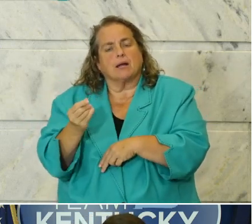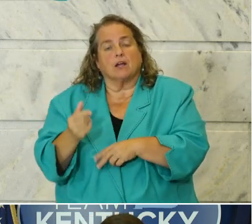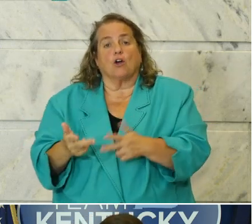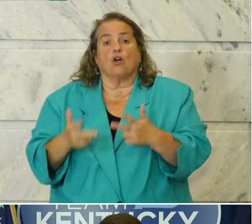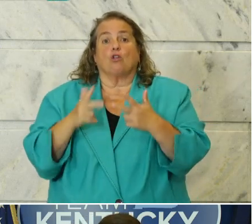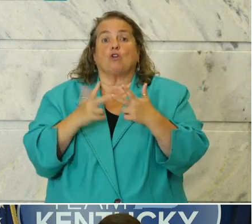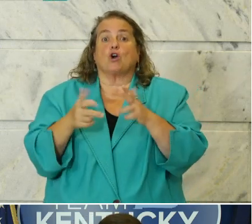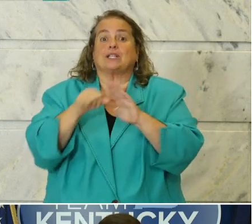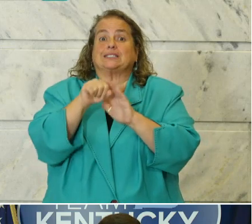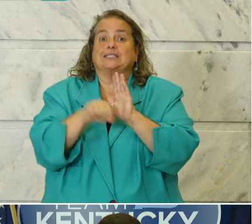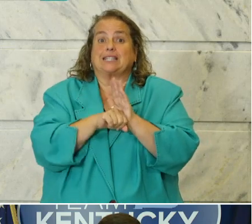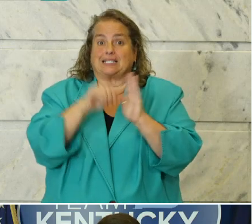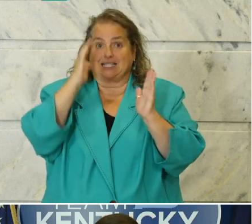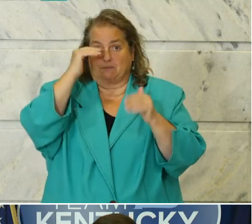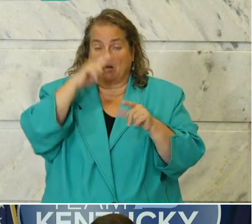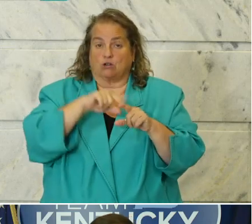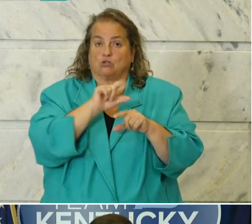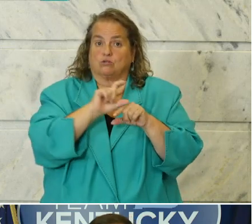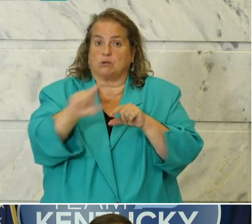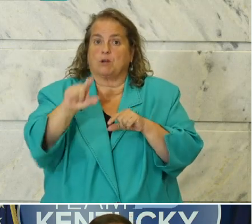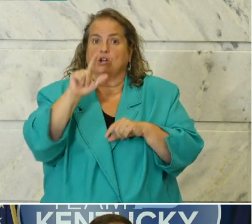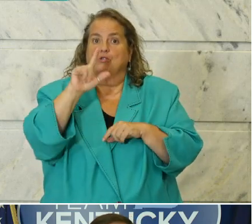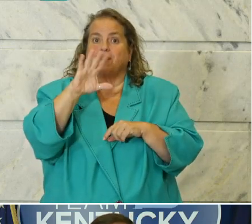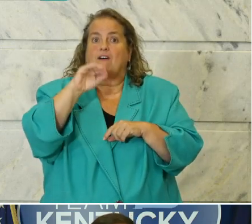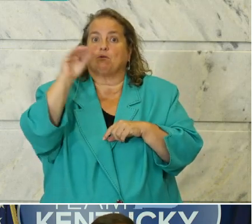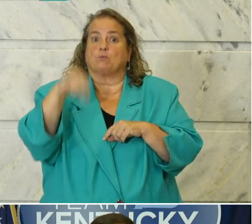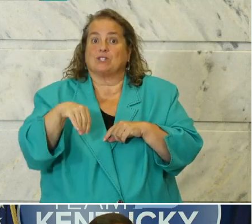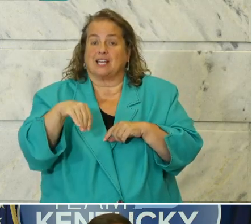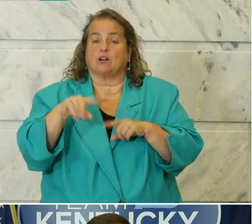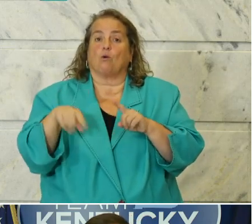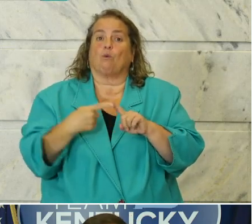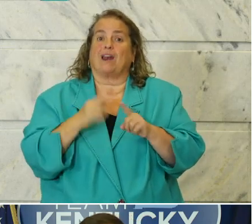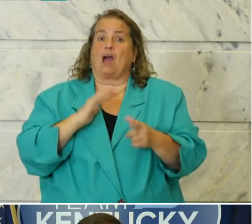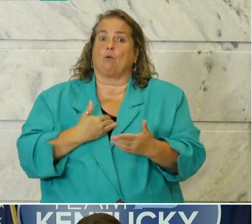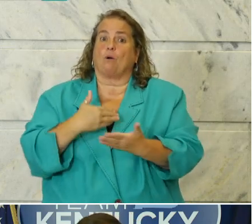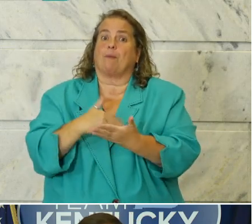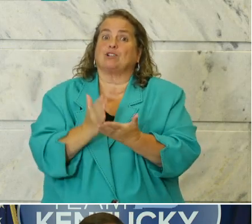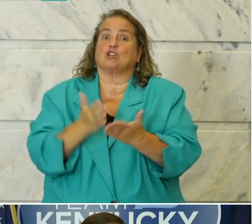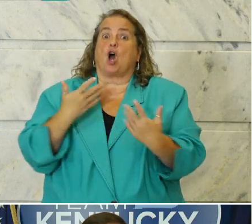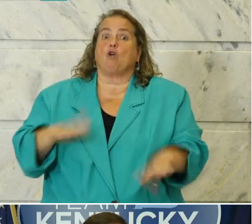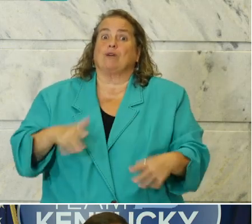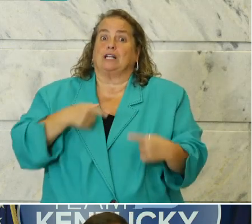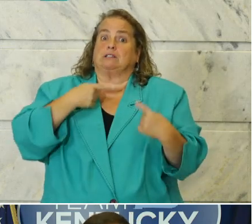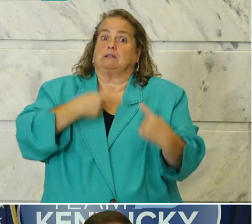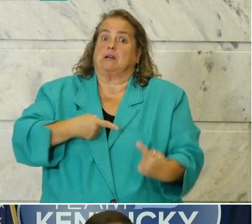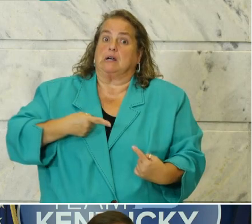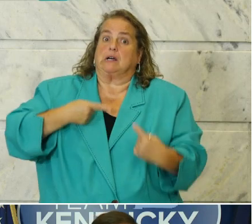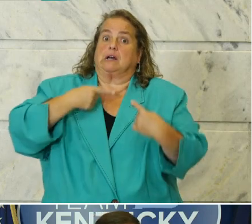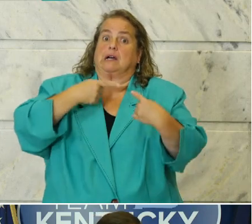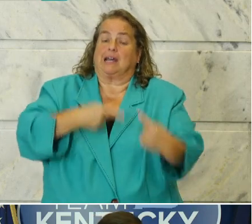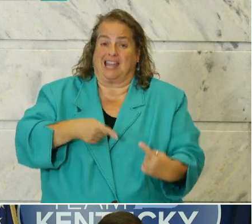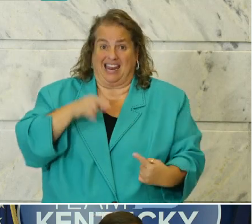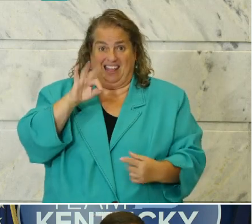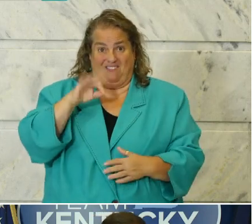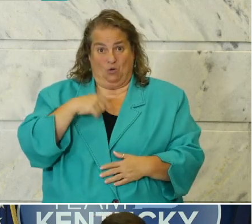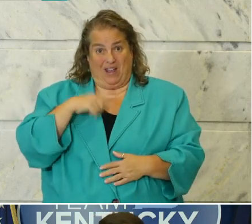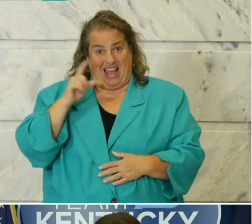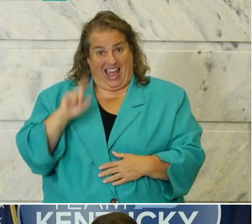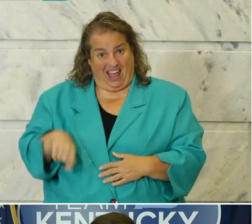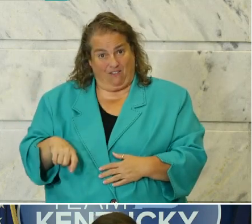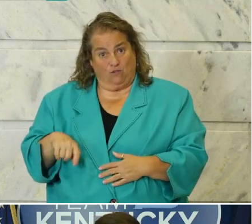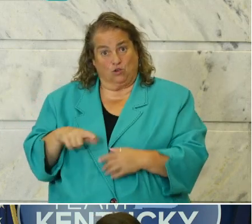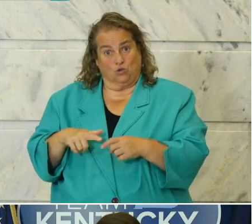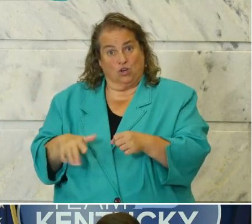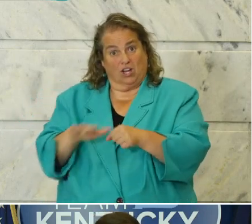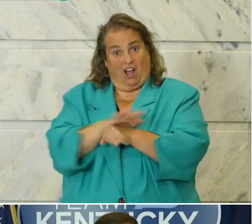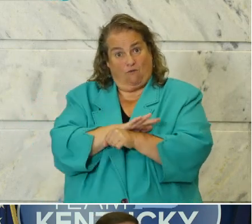to chip in 25% at a time when our budgets are already struggling, and if we have to cover the remainder of it through the end of December, we're